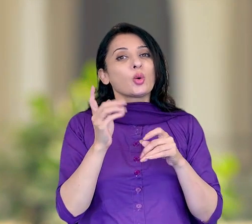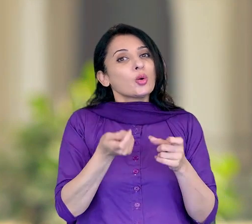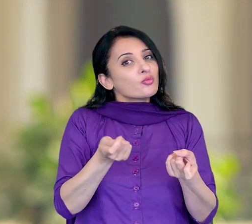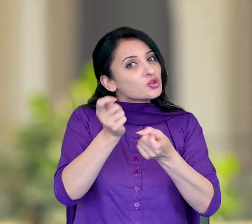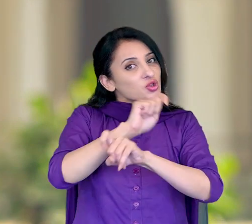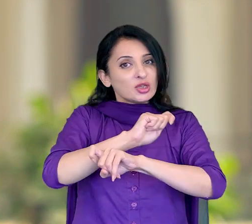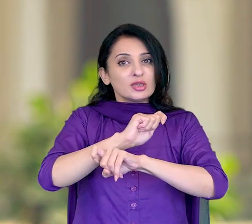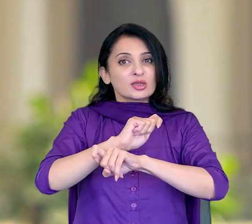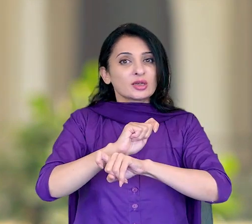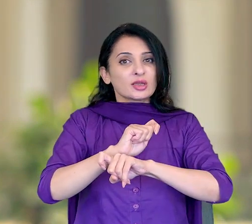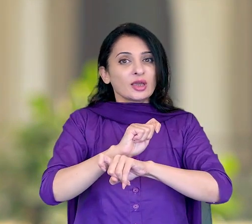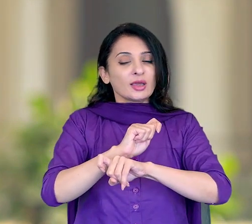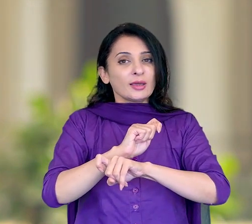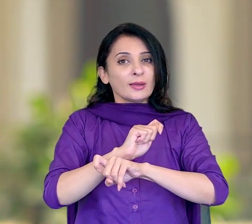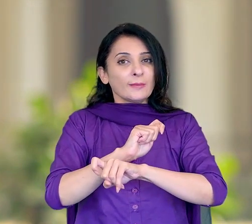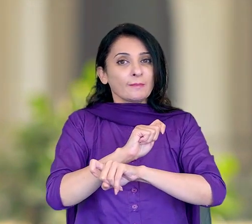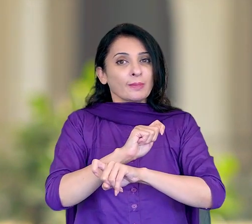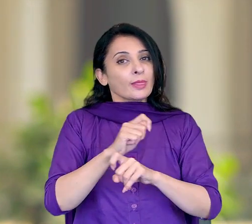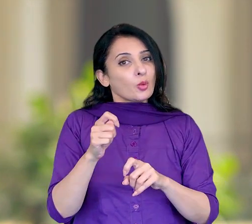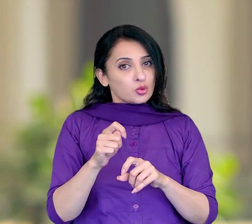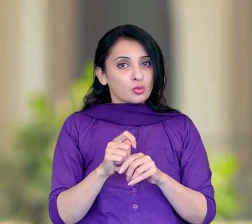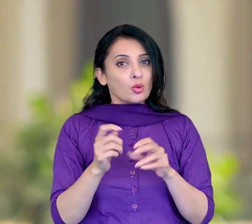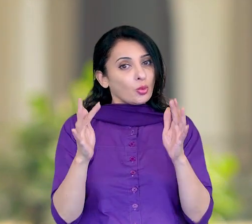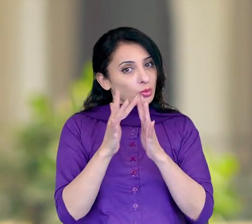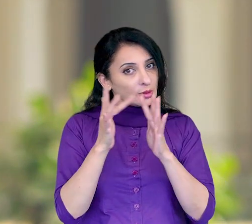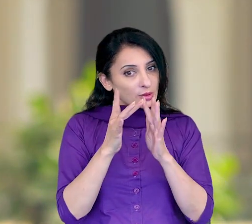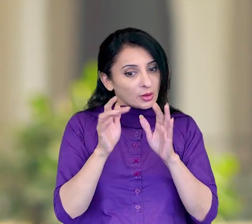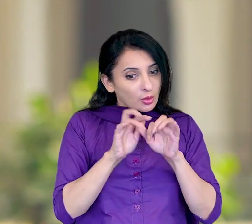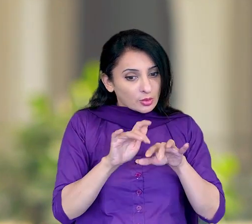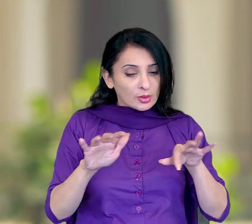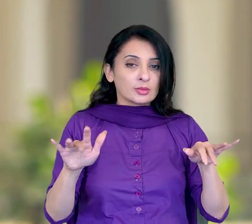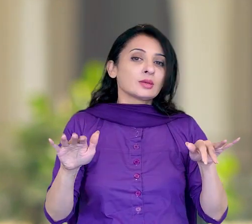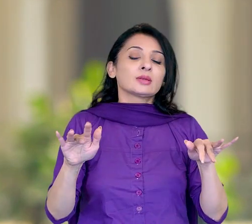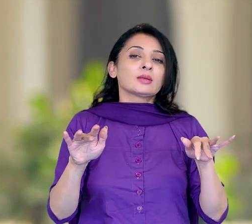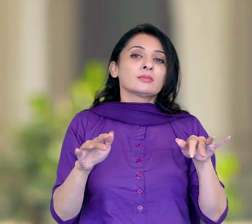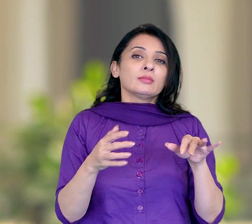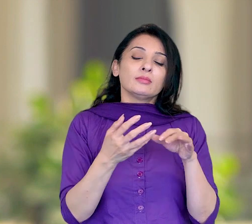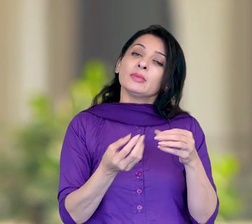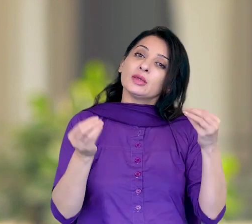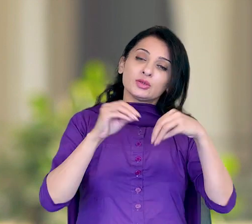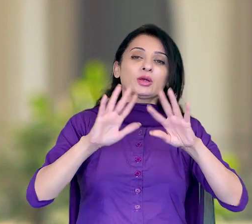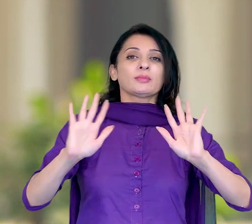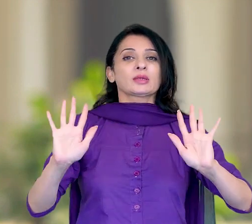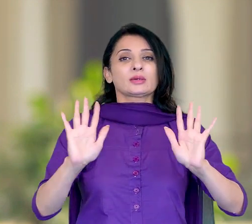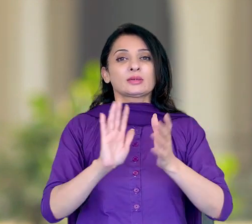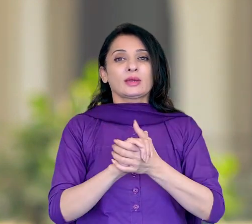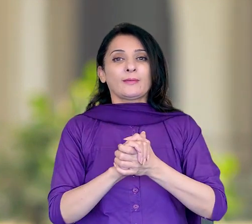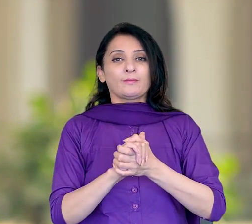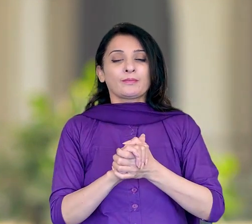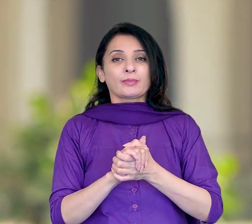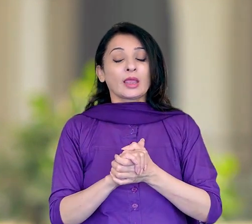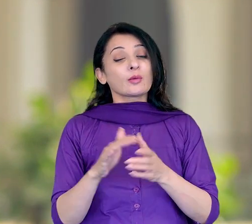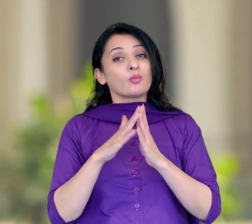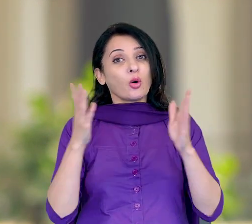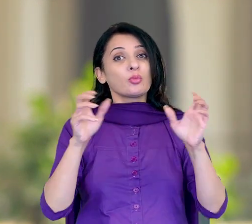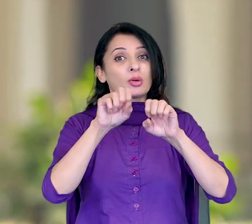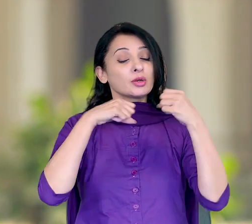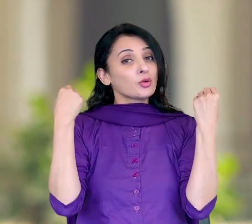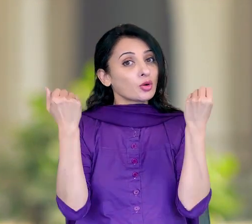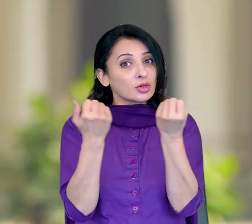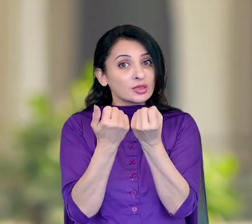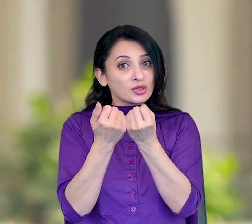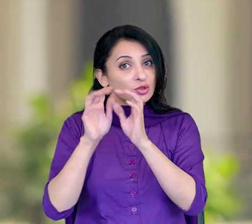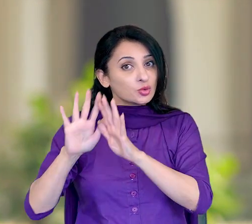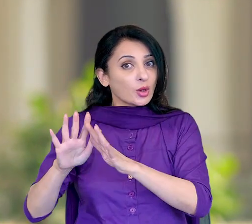footprint. One of the biggest organization which has been giving free medical coverage in UK, which